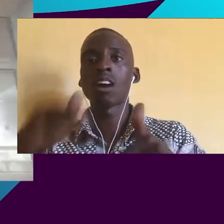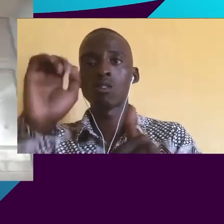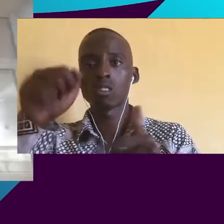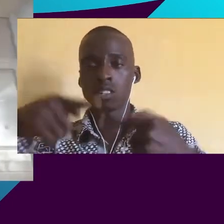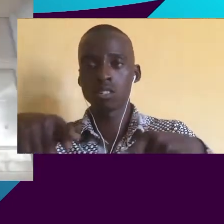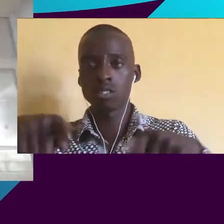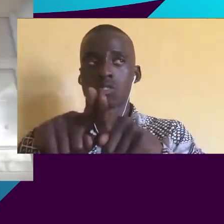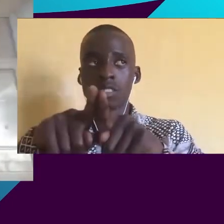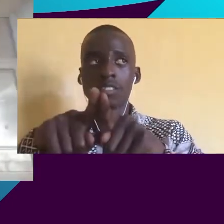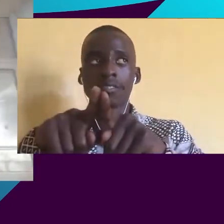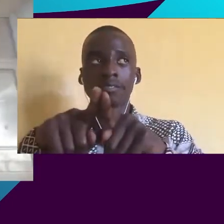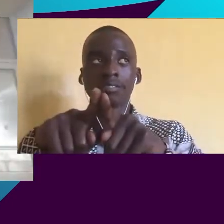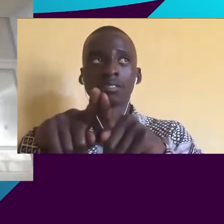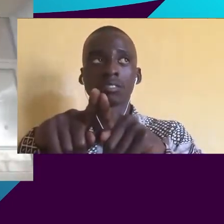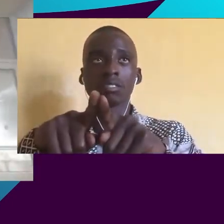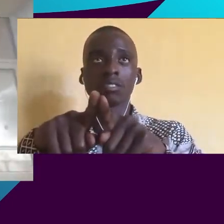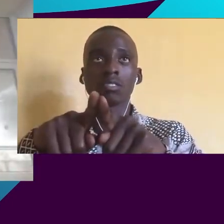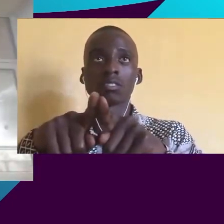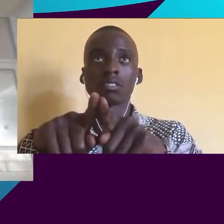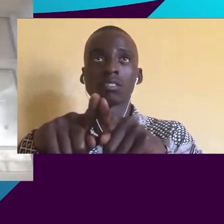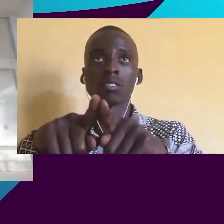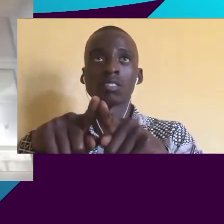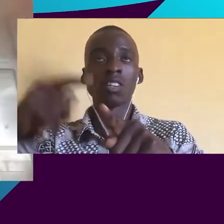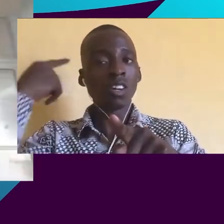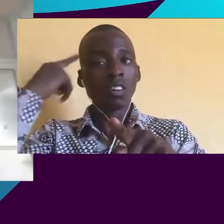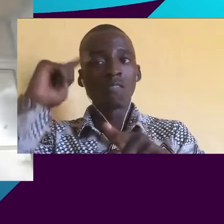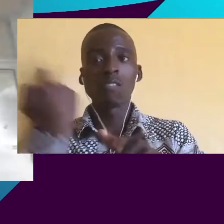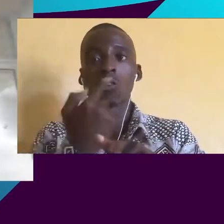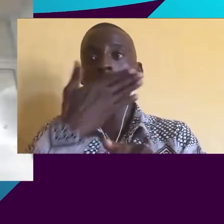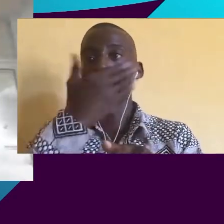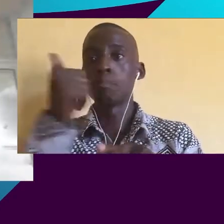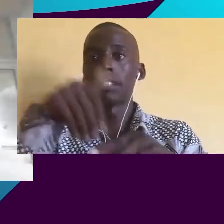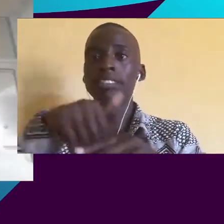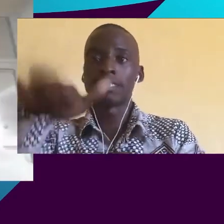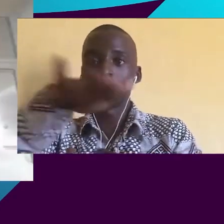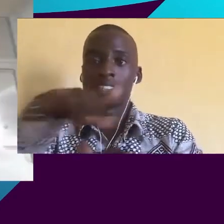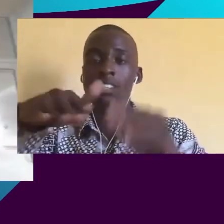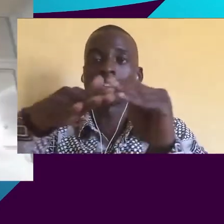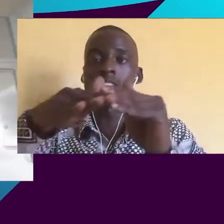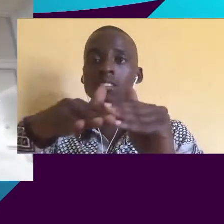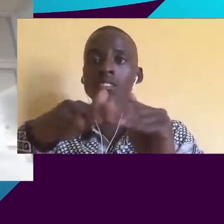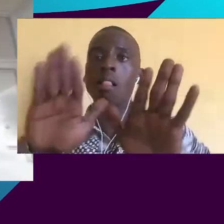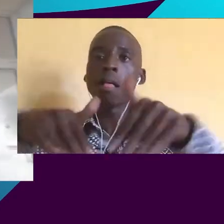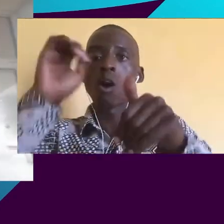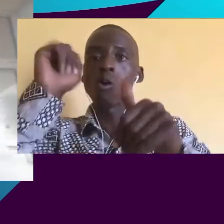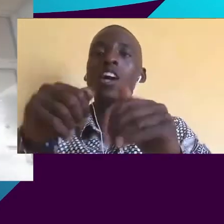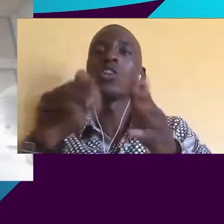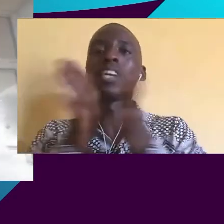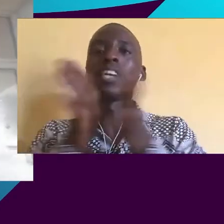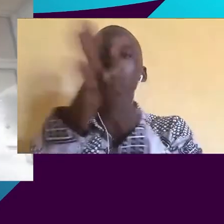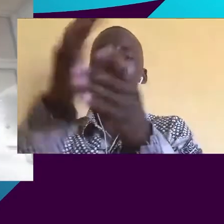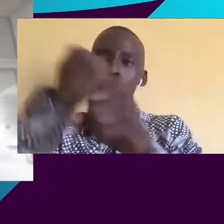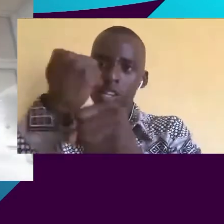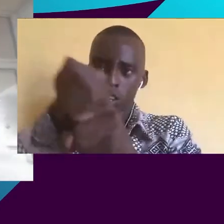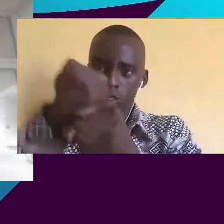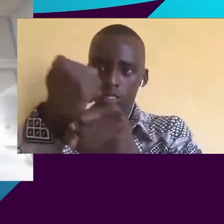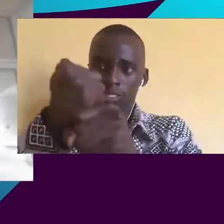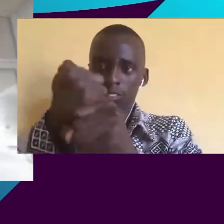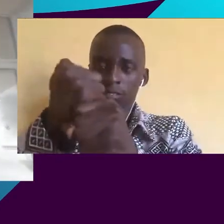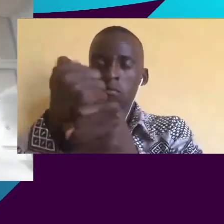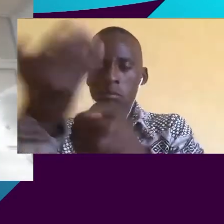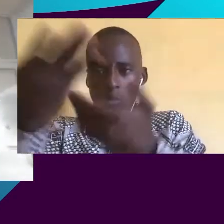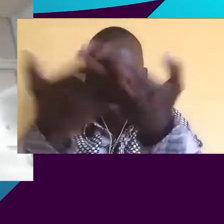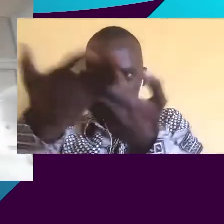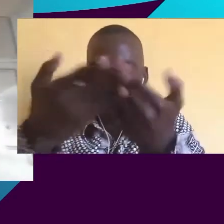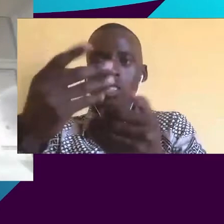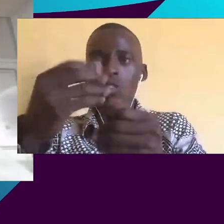therefore for only the best in this era of professional, okay, how can you convince girls to get into football